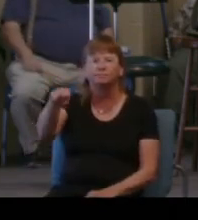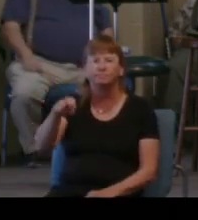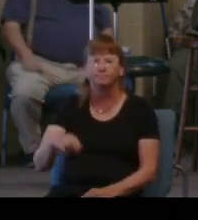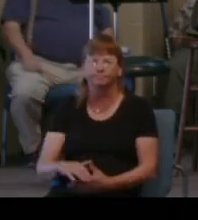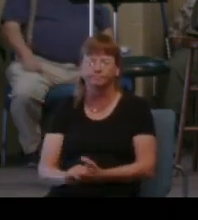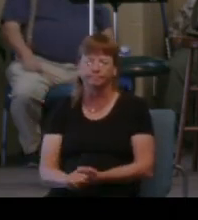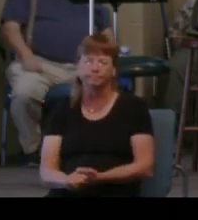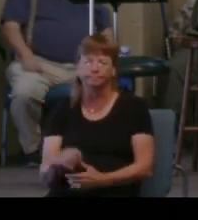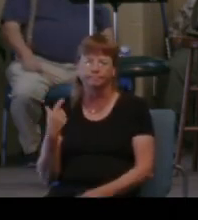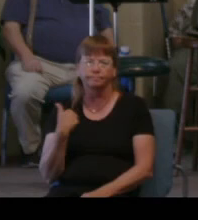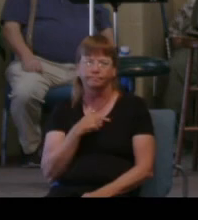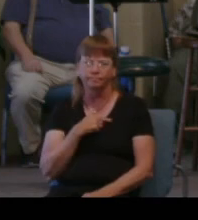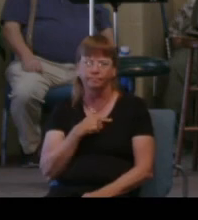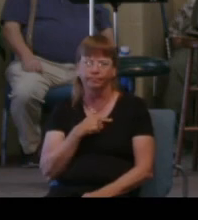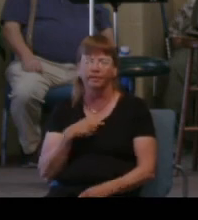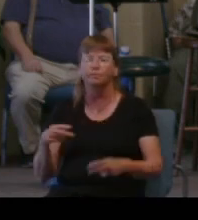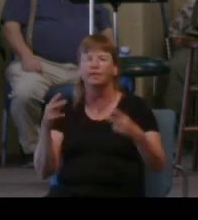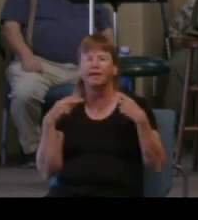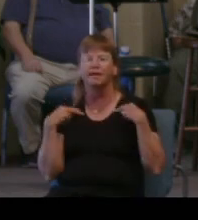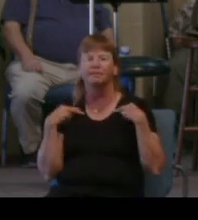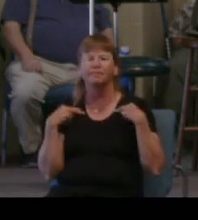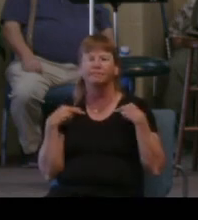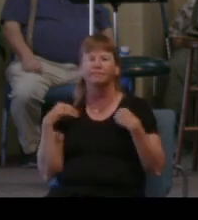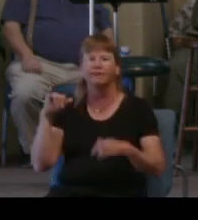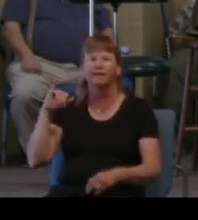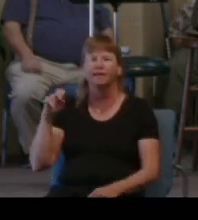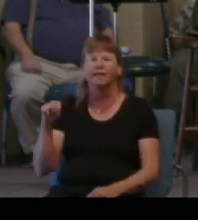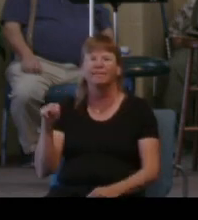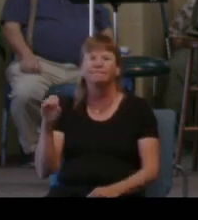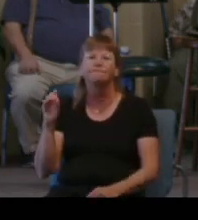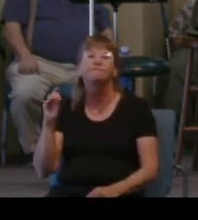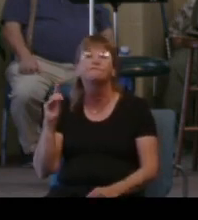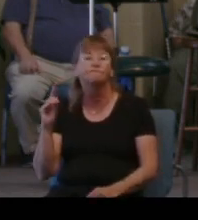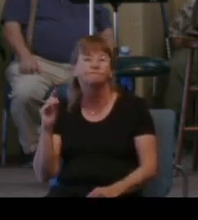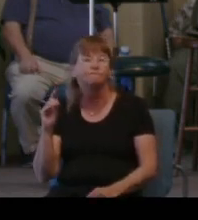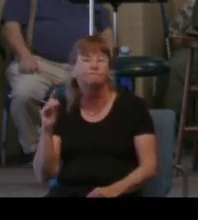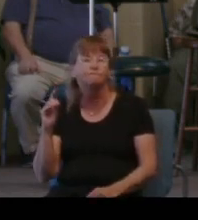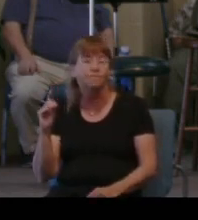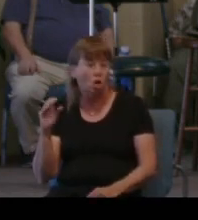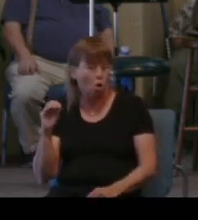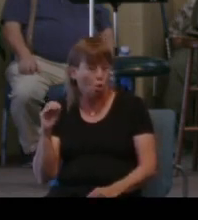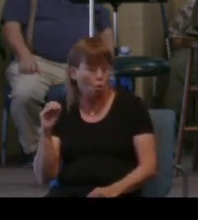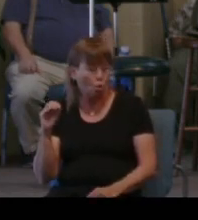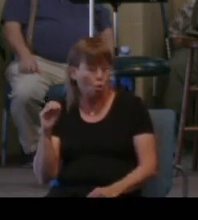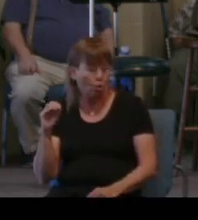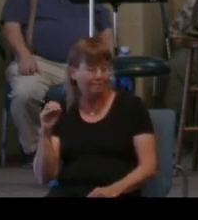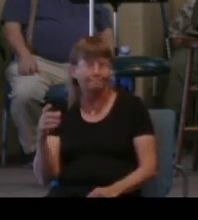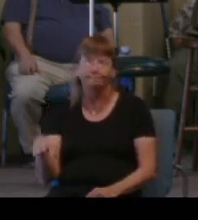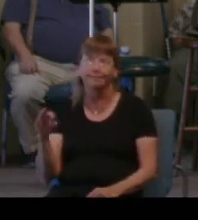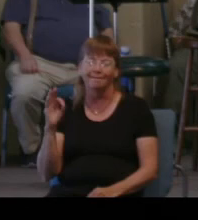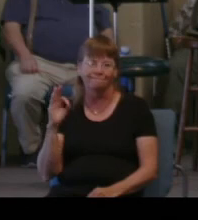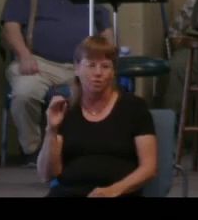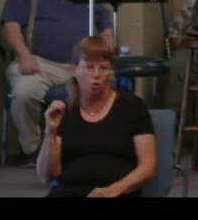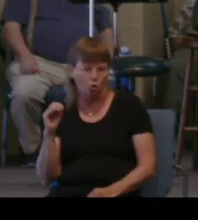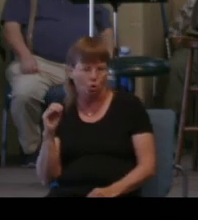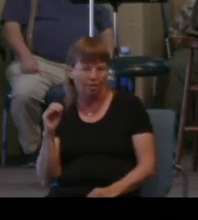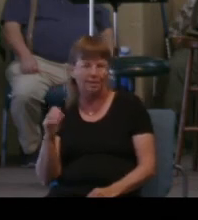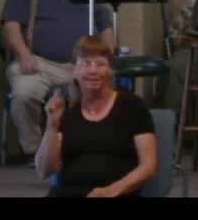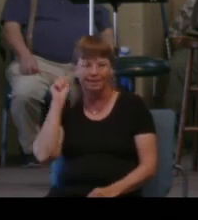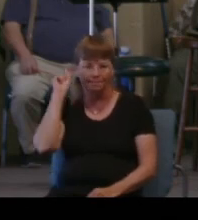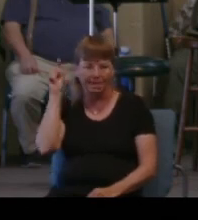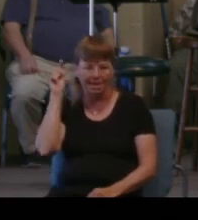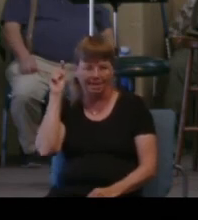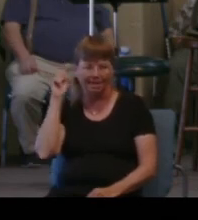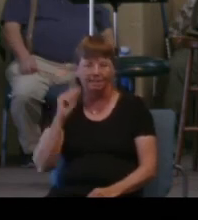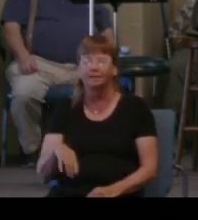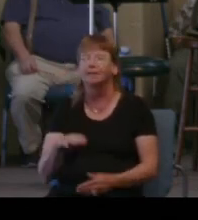have information in the back. You guys can come chat with us. But yeah, we just wanted to share that with you, that there's an opportunity for you to be praying for students. We can give you their names. We have about